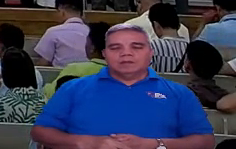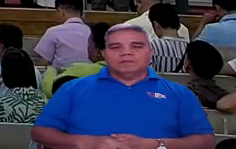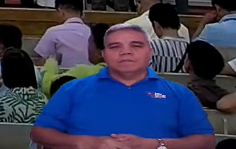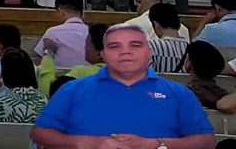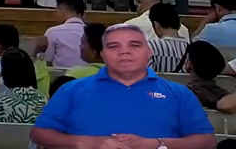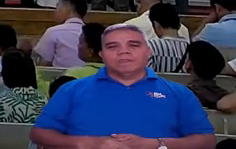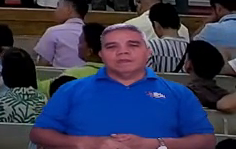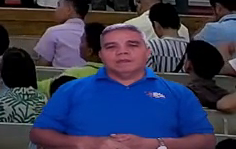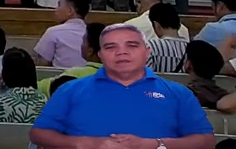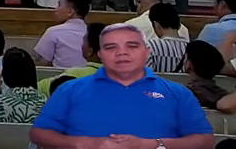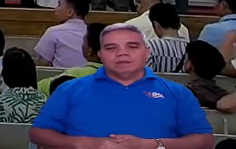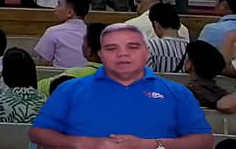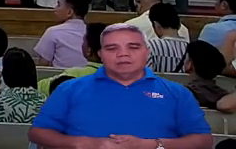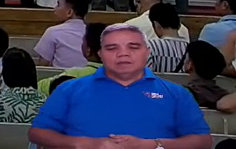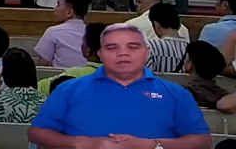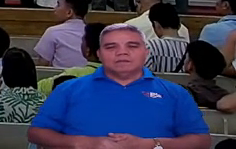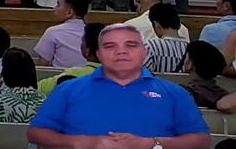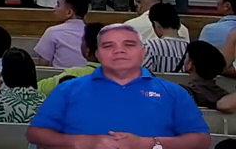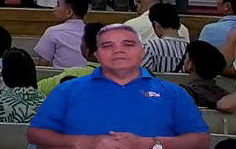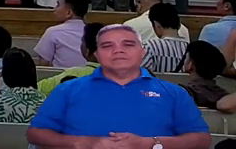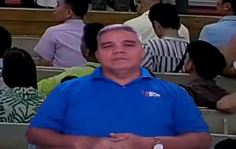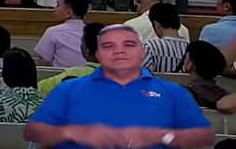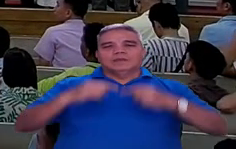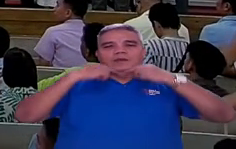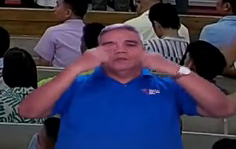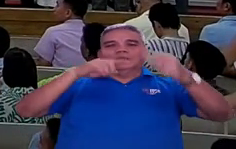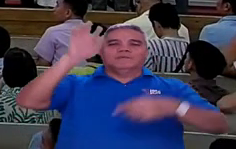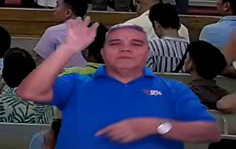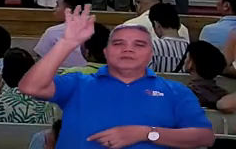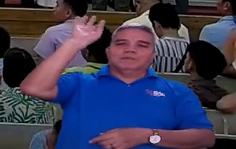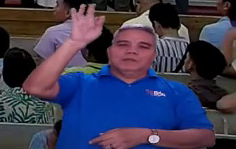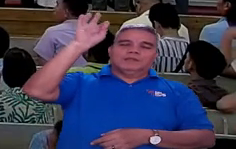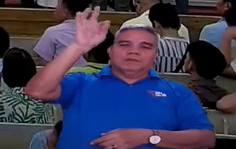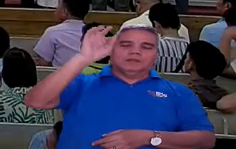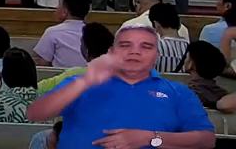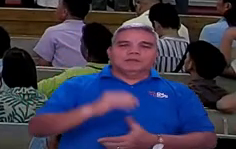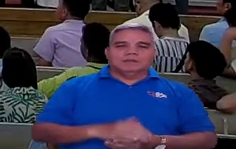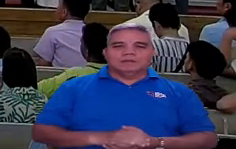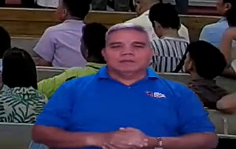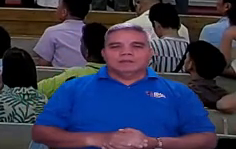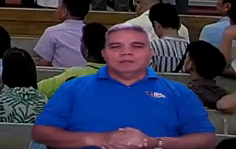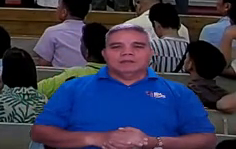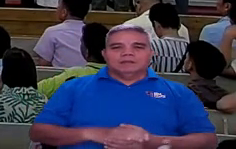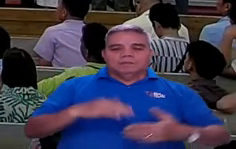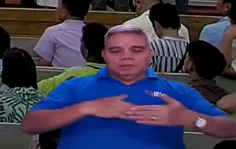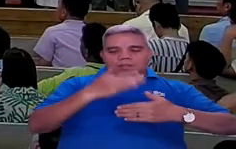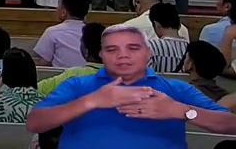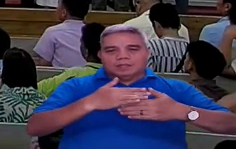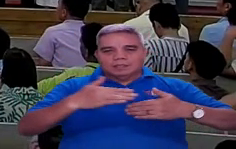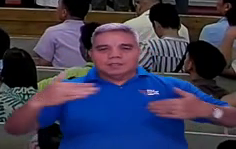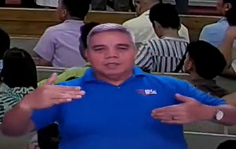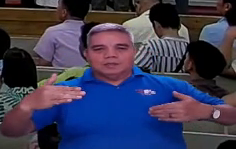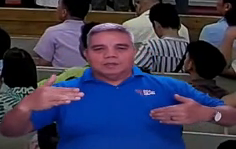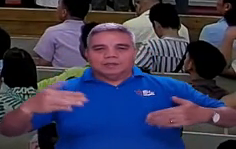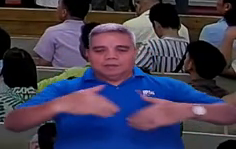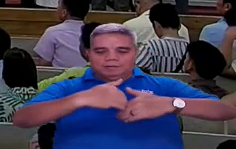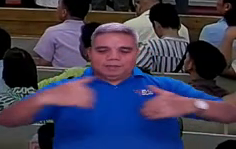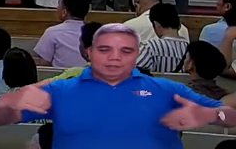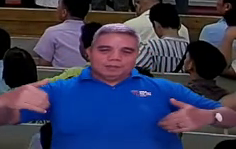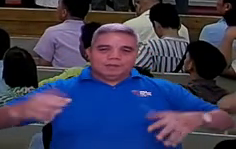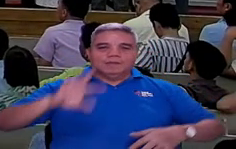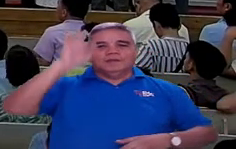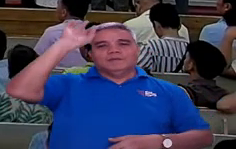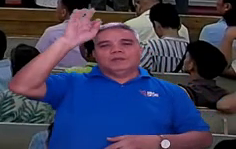Brad. Pastor, ana ba? Oh, Pastor magigabad kay Extension Pastor. Oh,